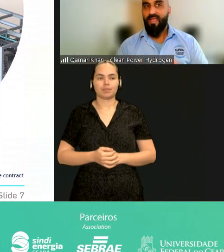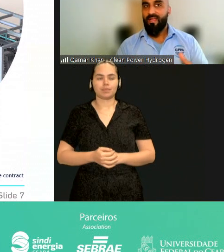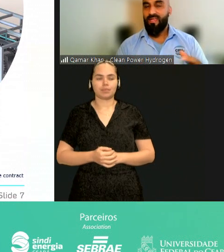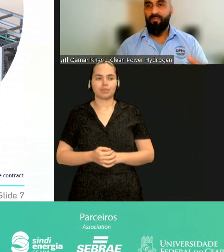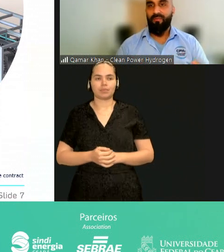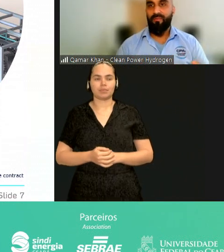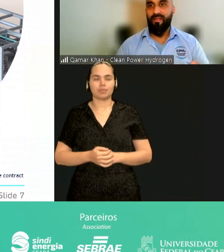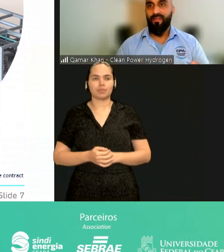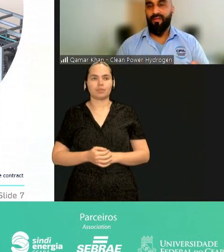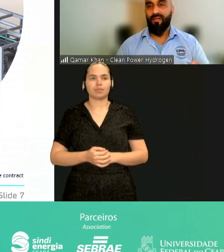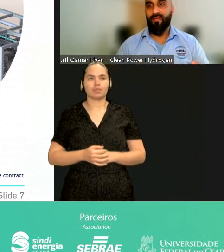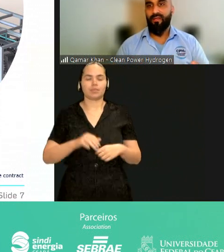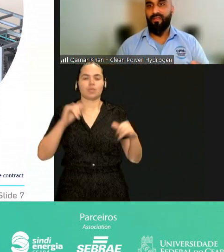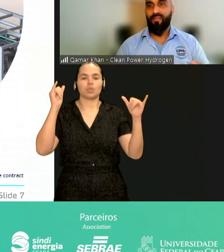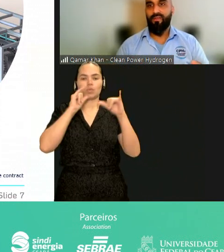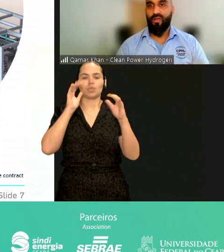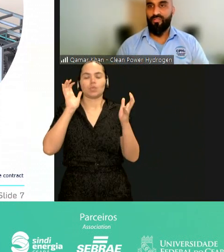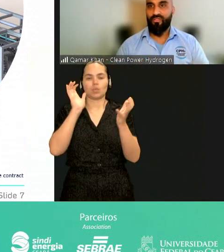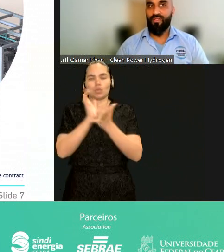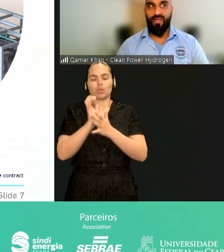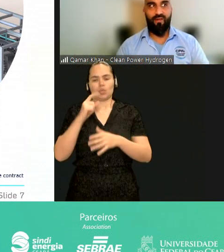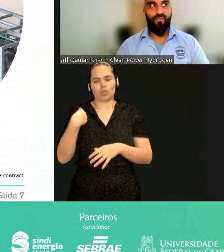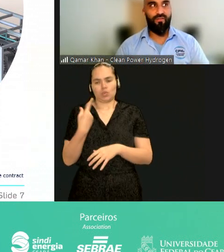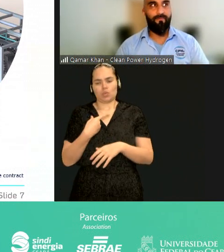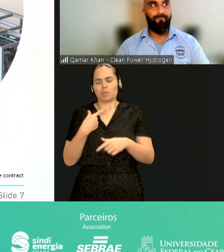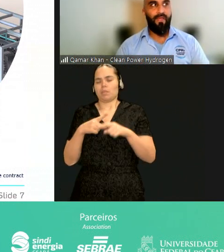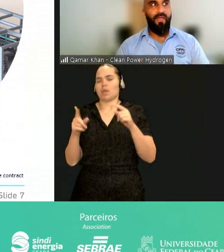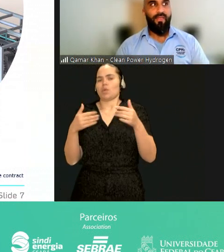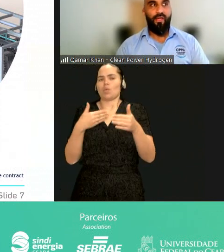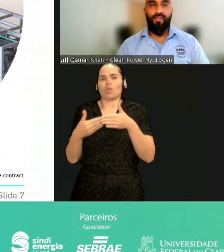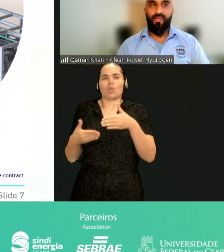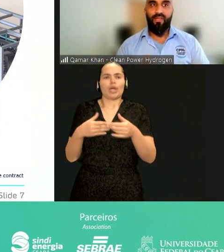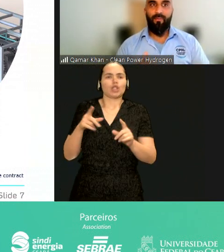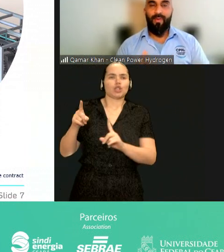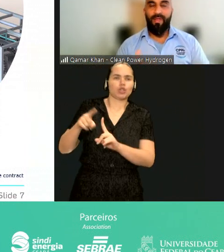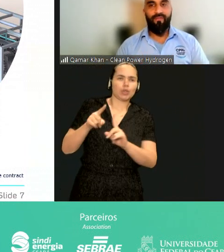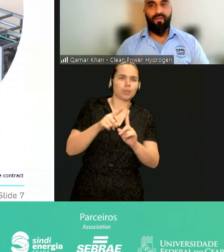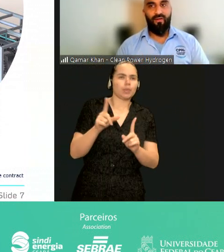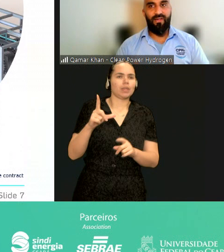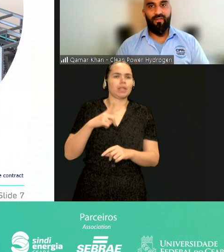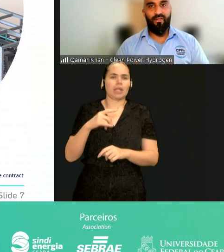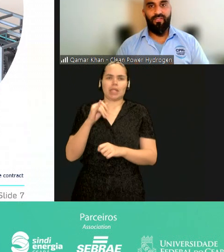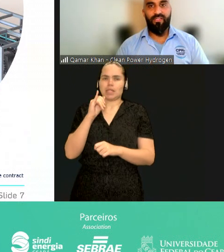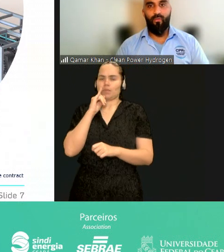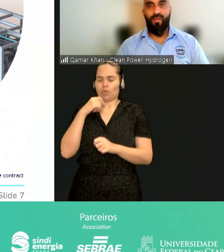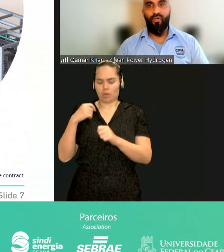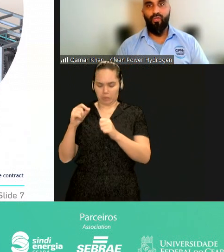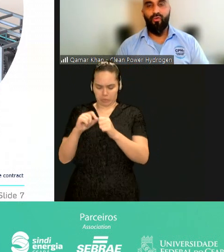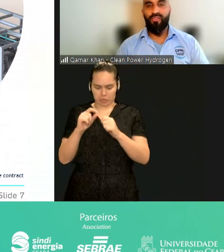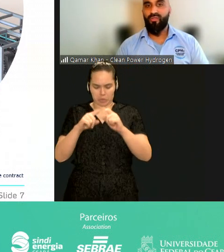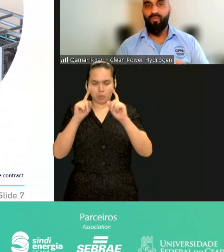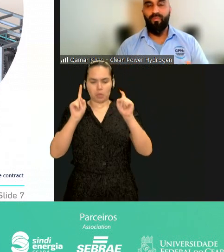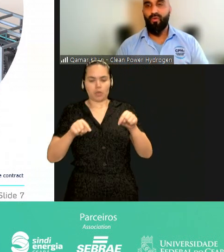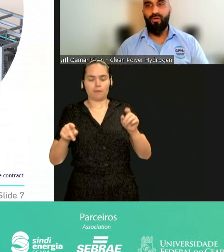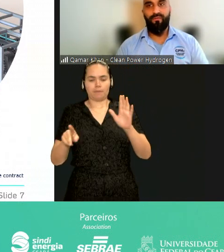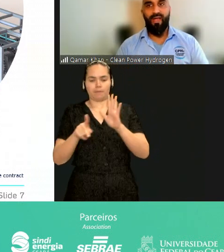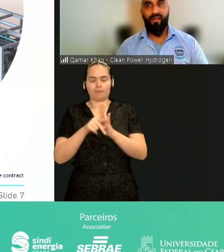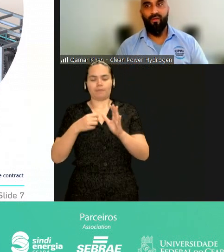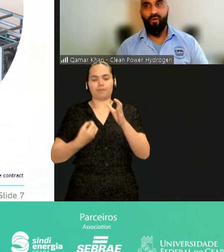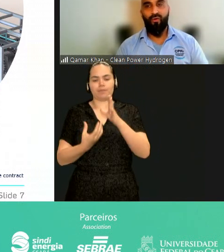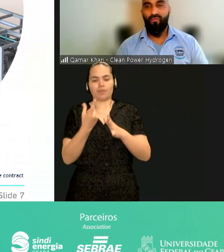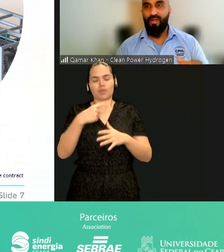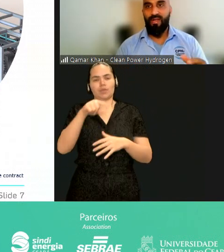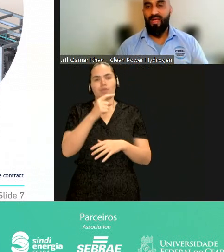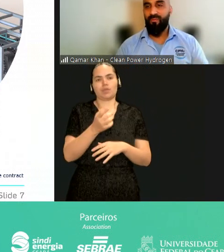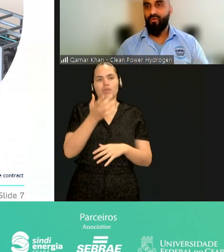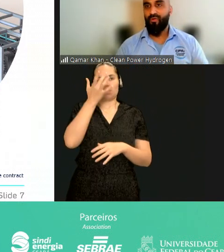electrolyzer, keep in mind the oxygen and the hydrogen. The other benefit of our technology is that we don't use super purified